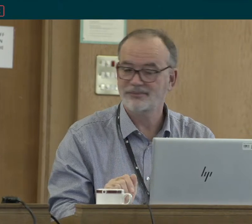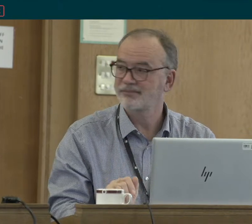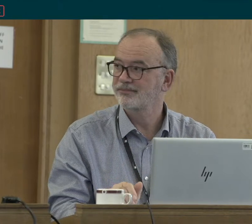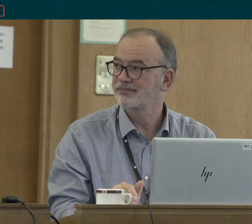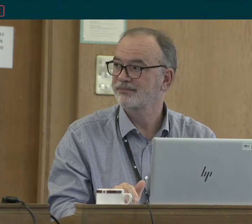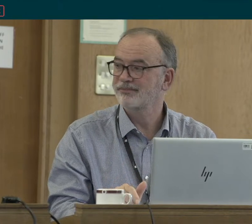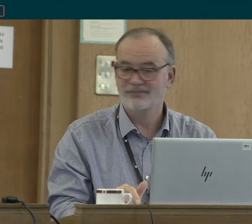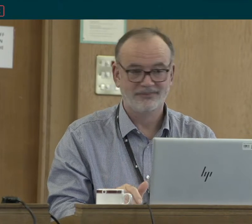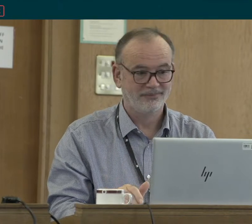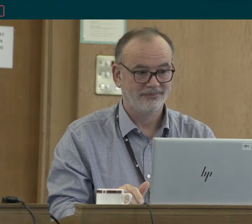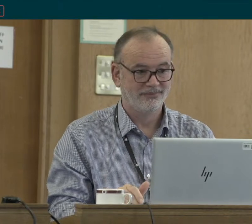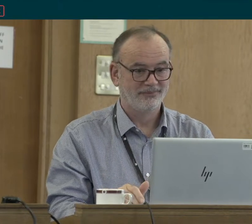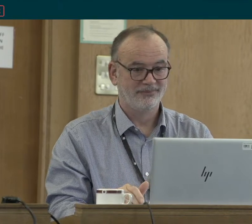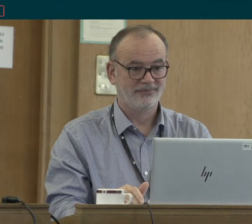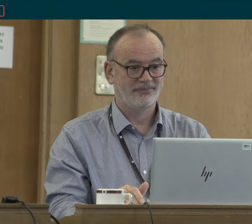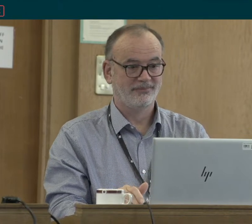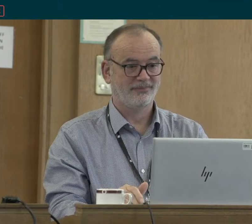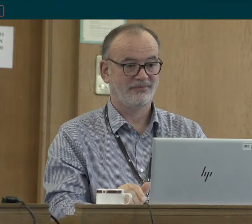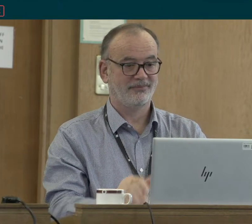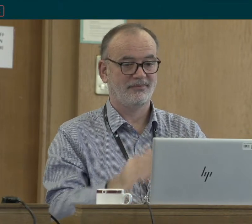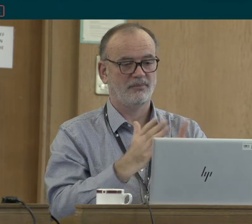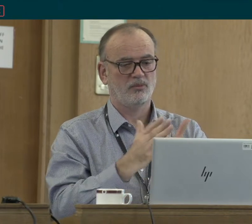like to add anything before we move on?